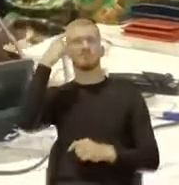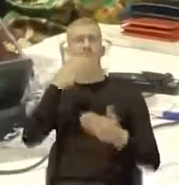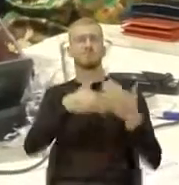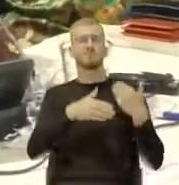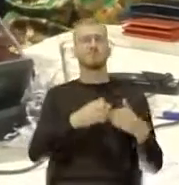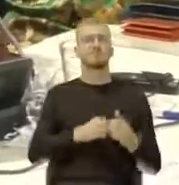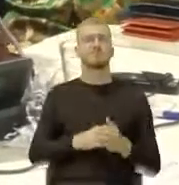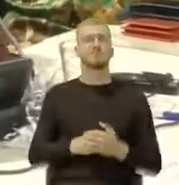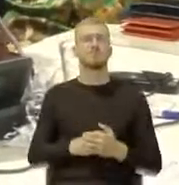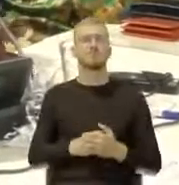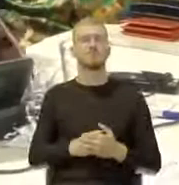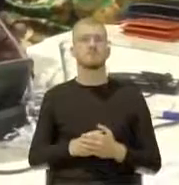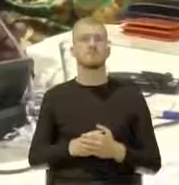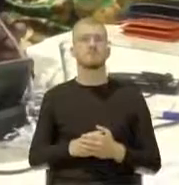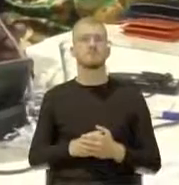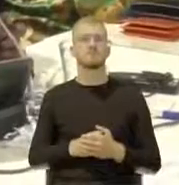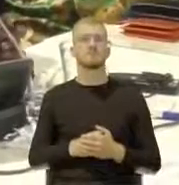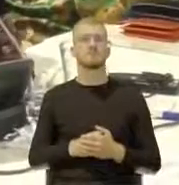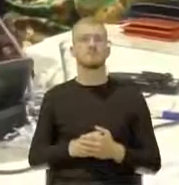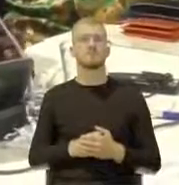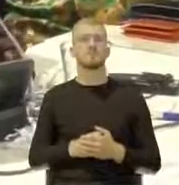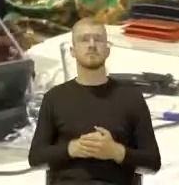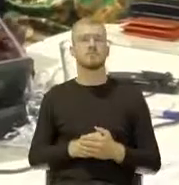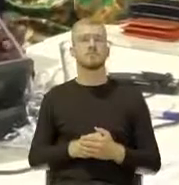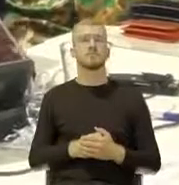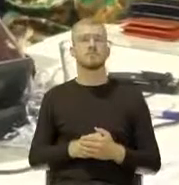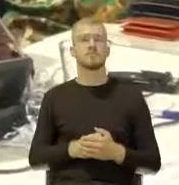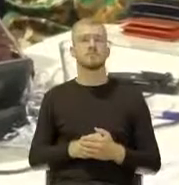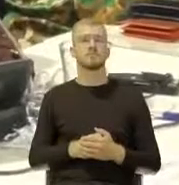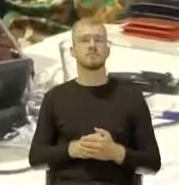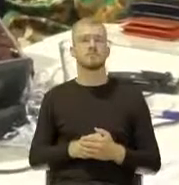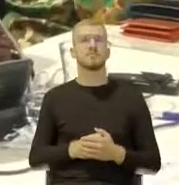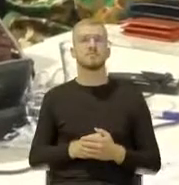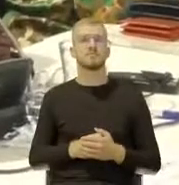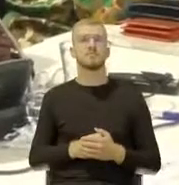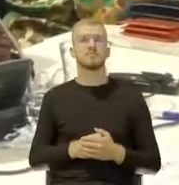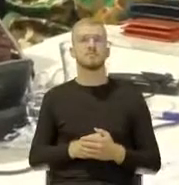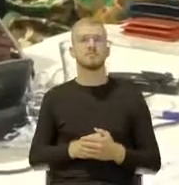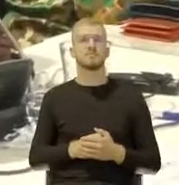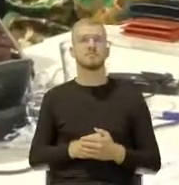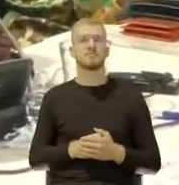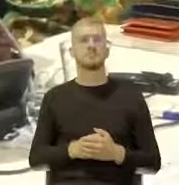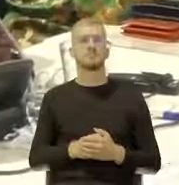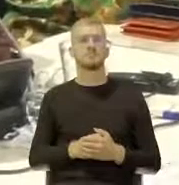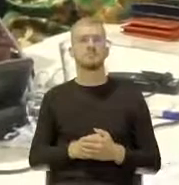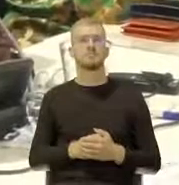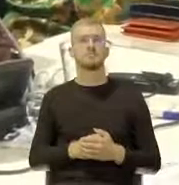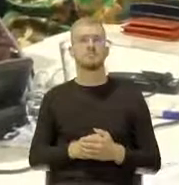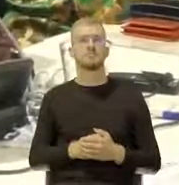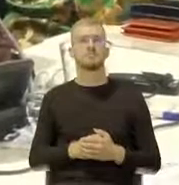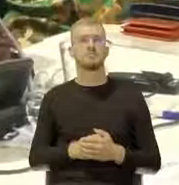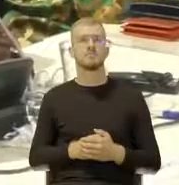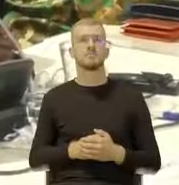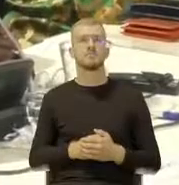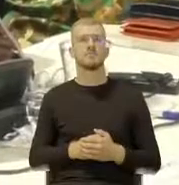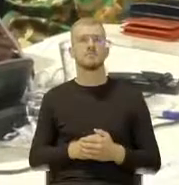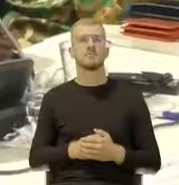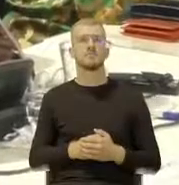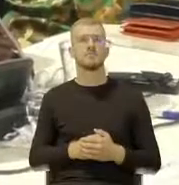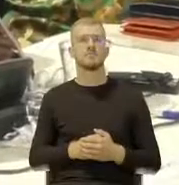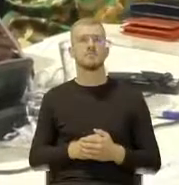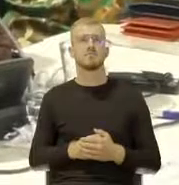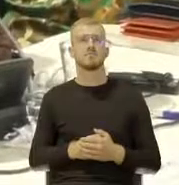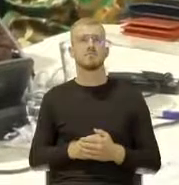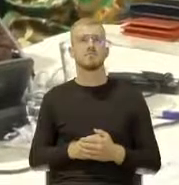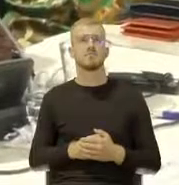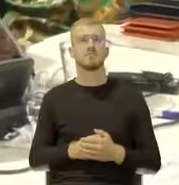the SDGs, they cannot be materialized unless mayors are